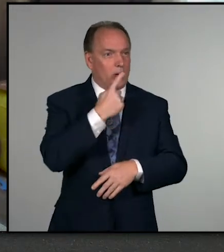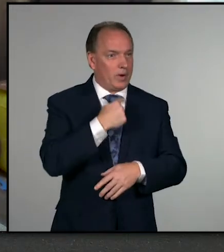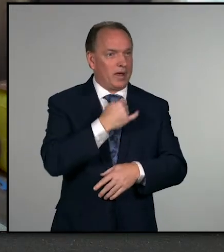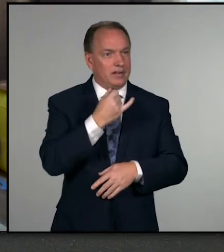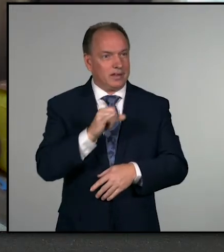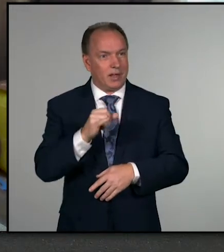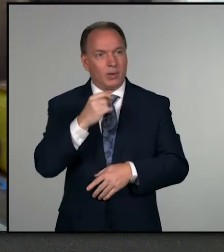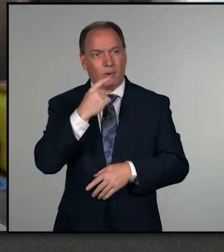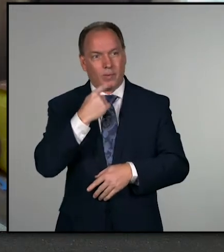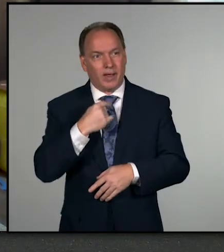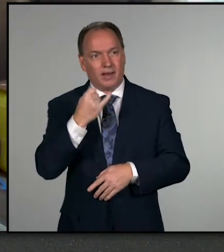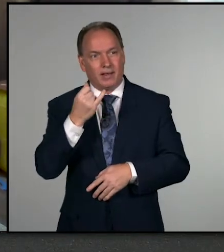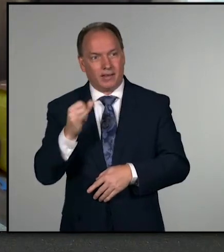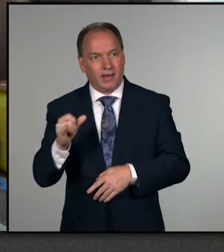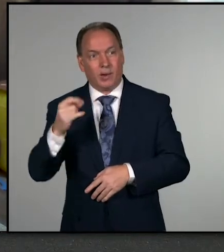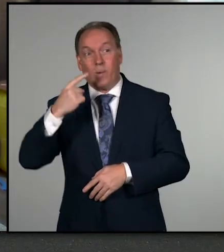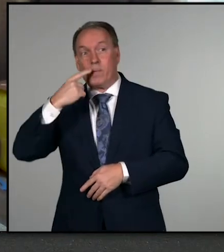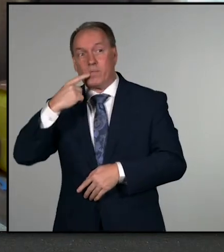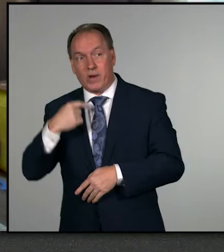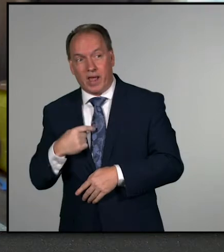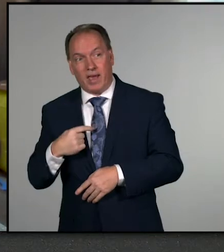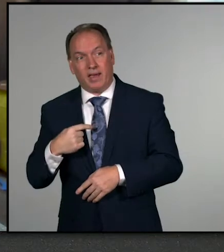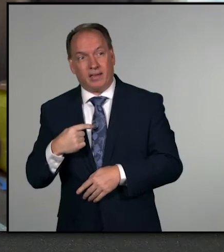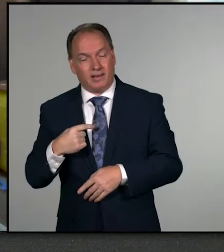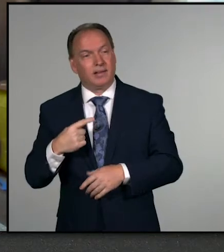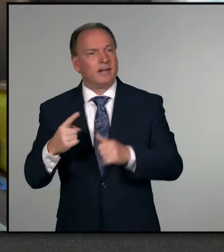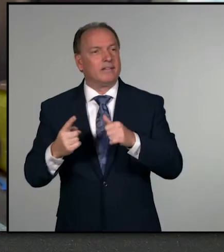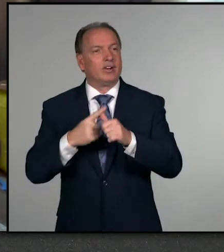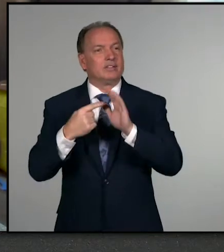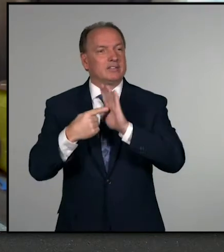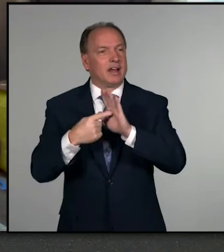with. My pretty red robins, a good sign of spring.